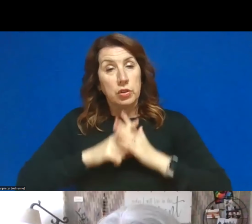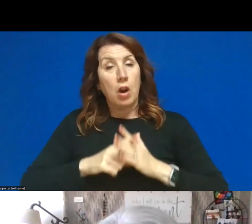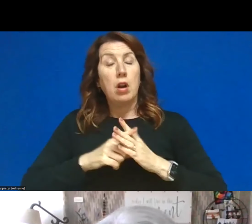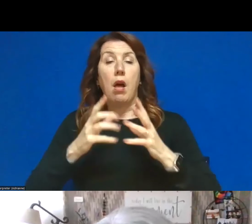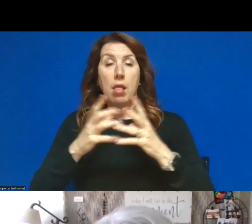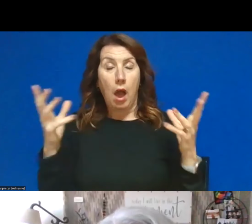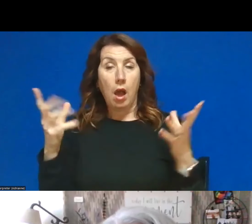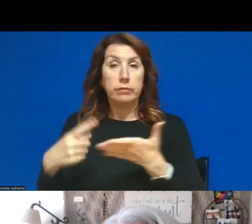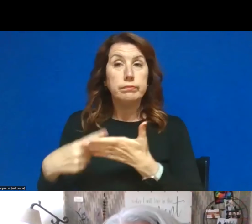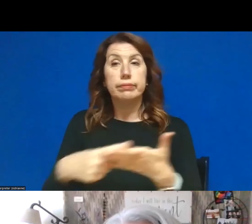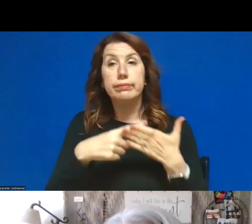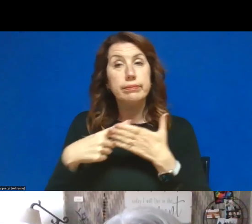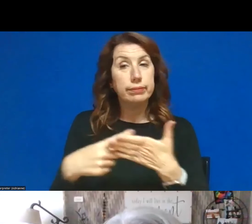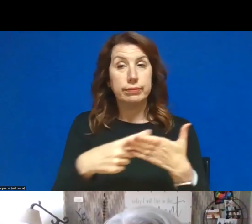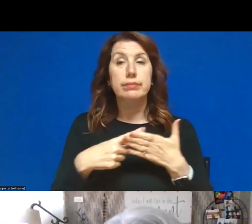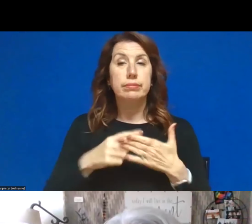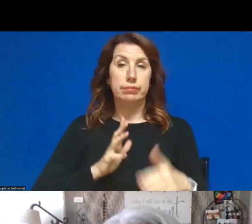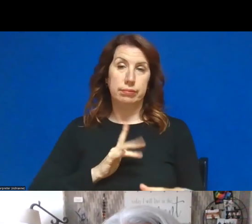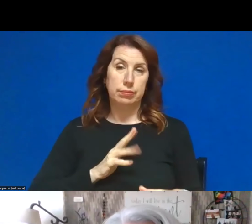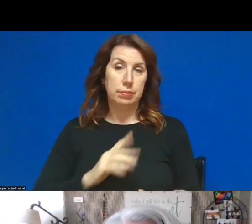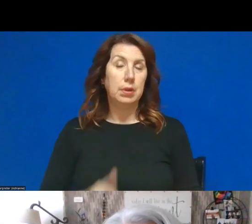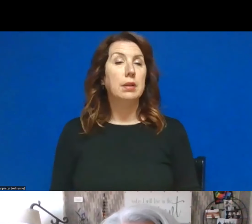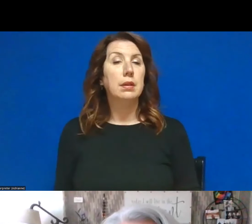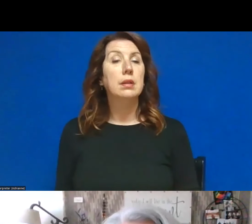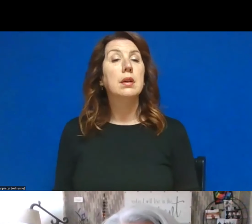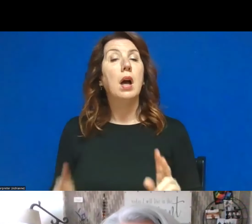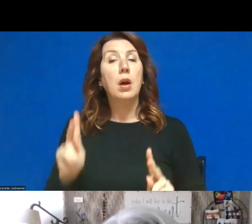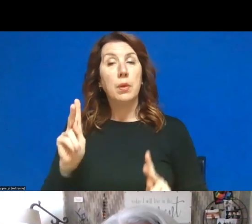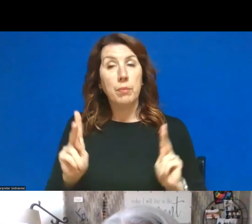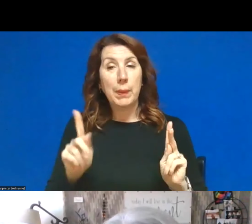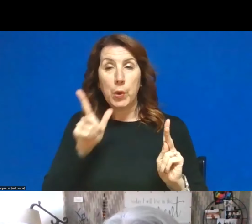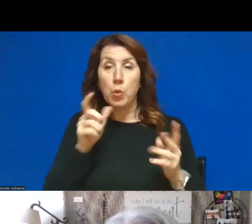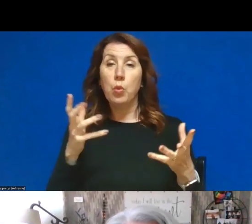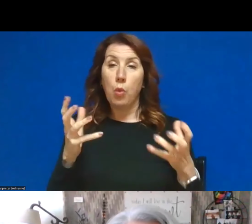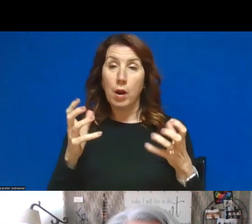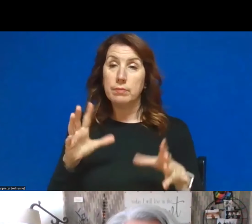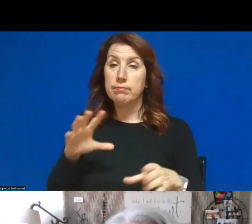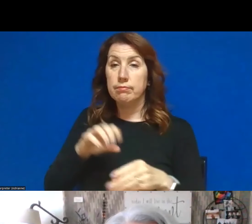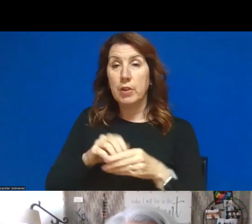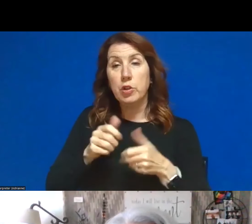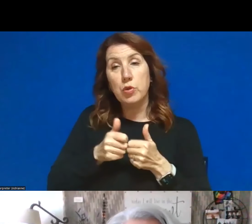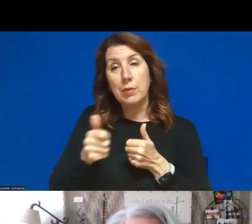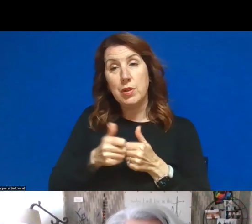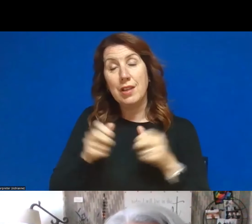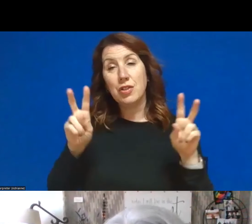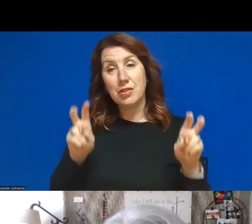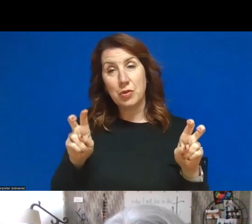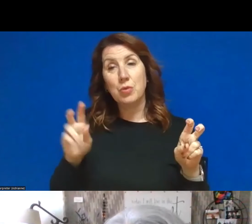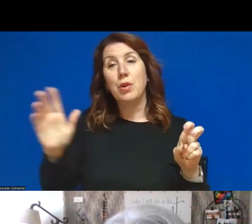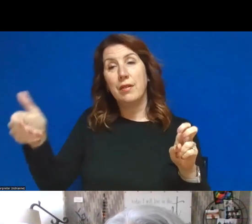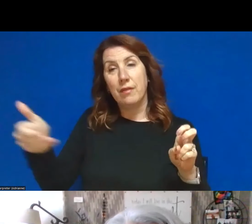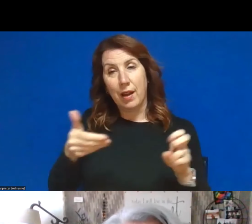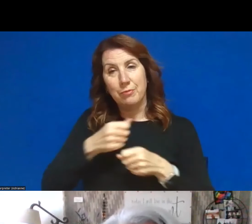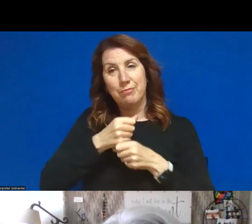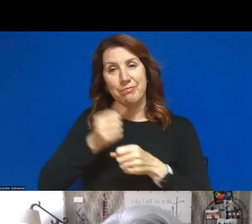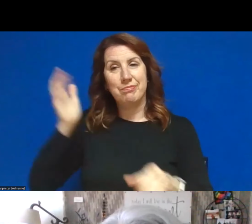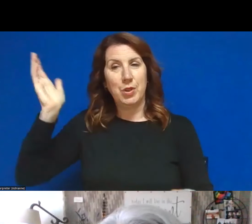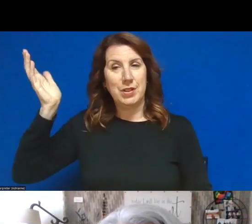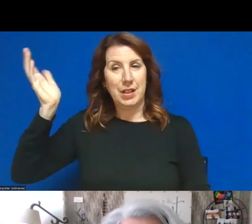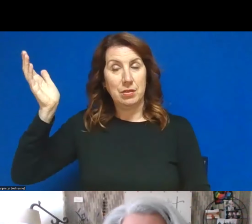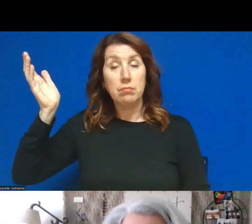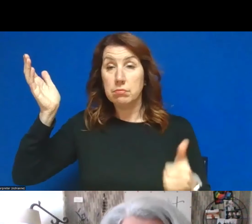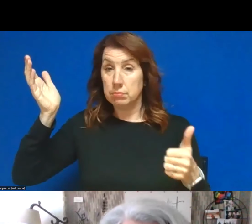was amazing. So those who asked to be looped into transportation issues were then invited to put together a presentation. And we